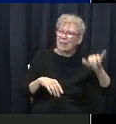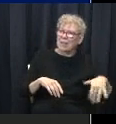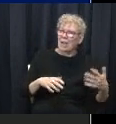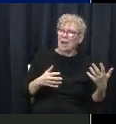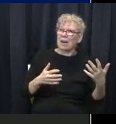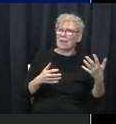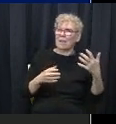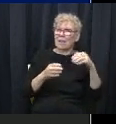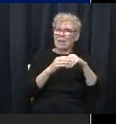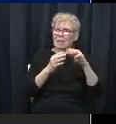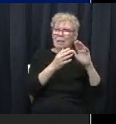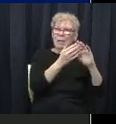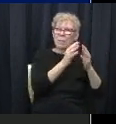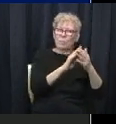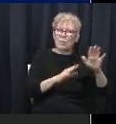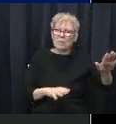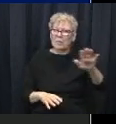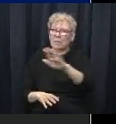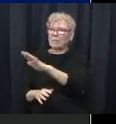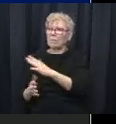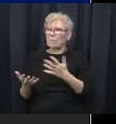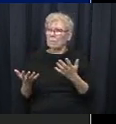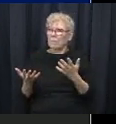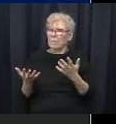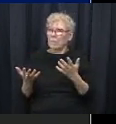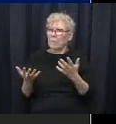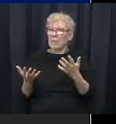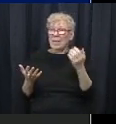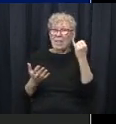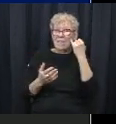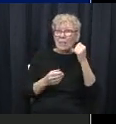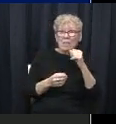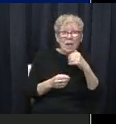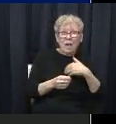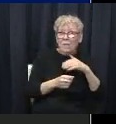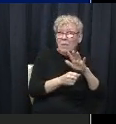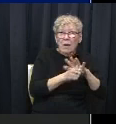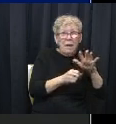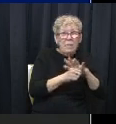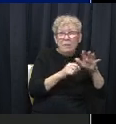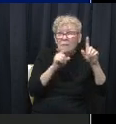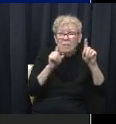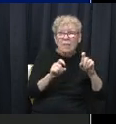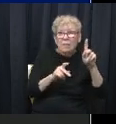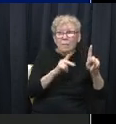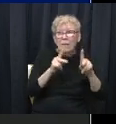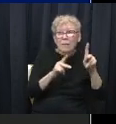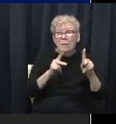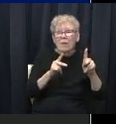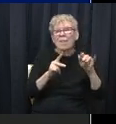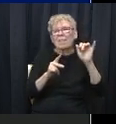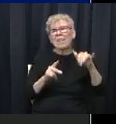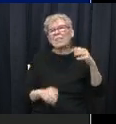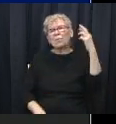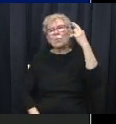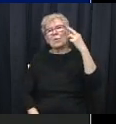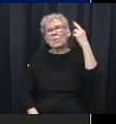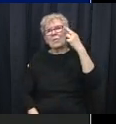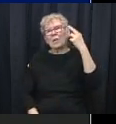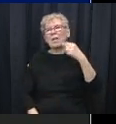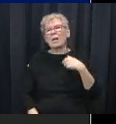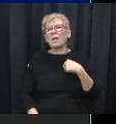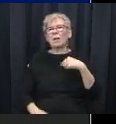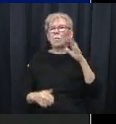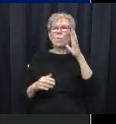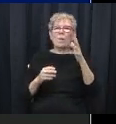county. Also, if the regional or state hospital capacity starts to feel